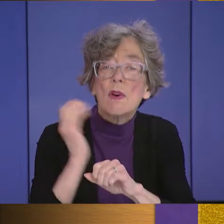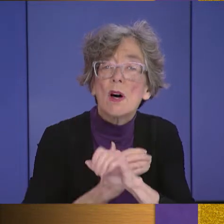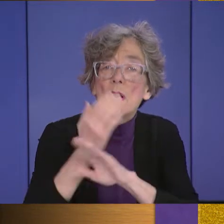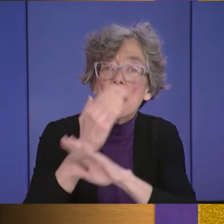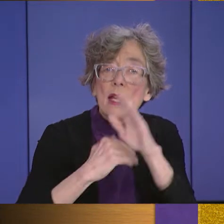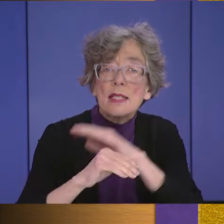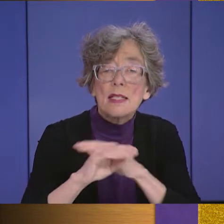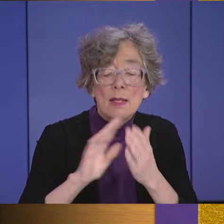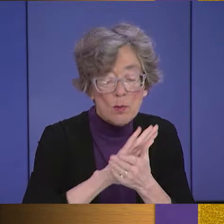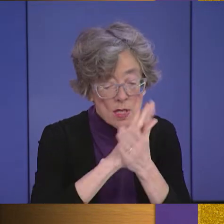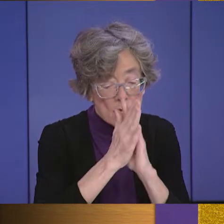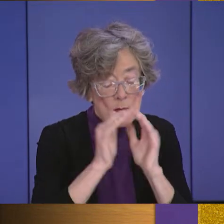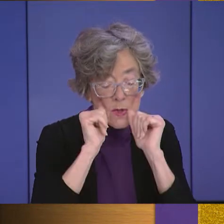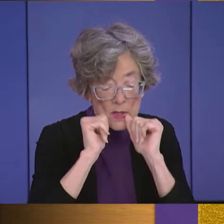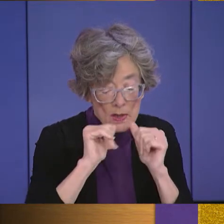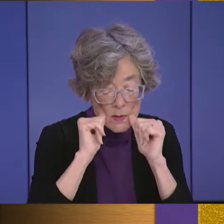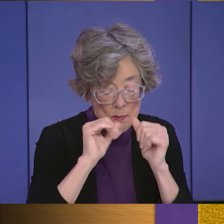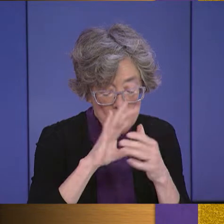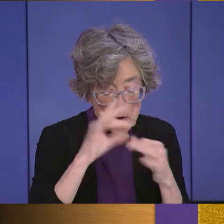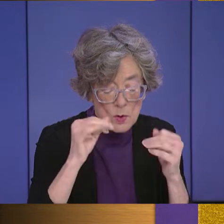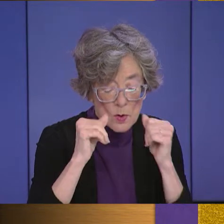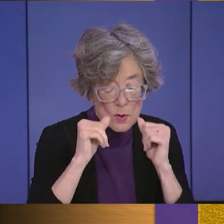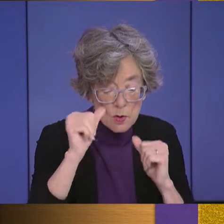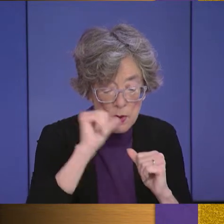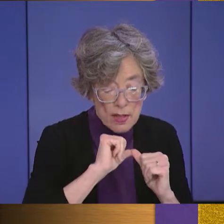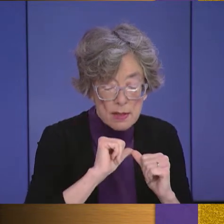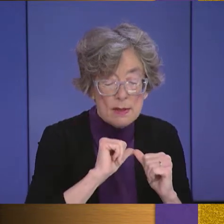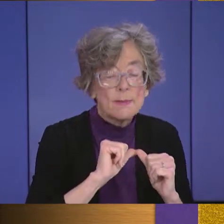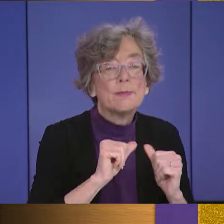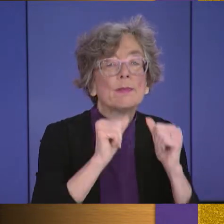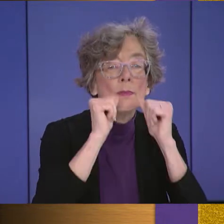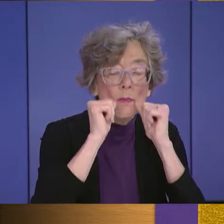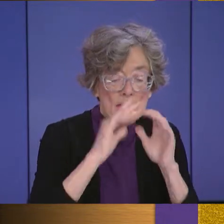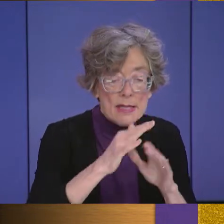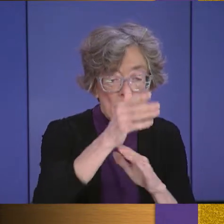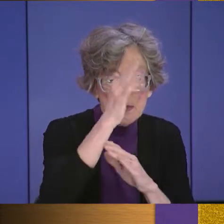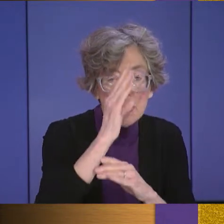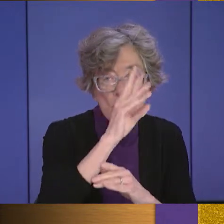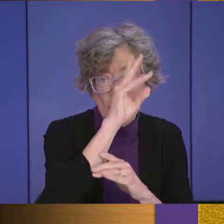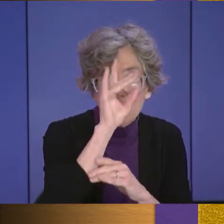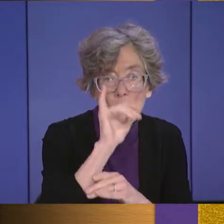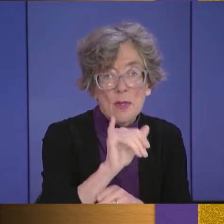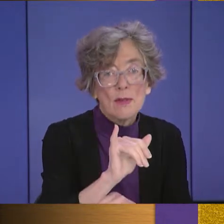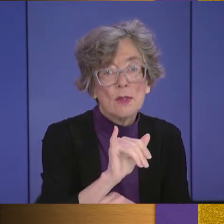become our spiritual drink. Blessed be God forever.